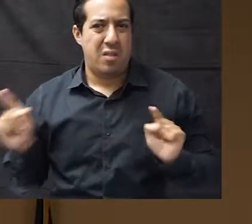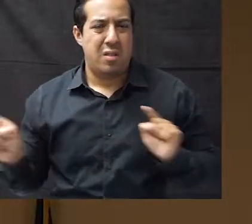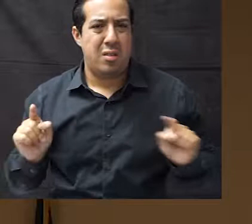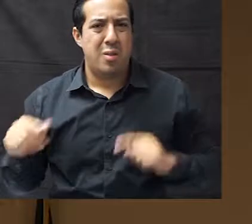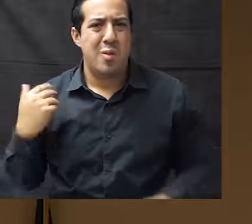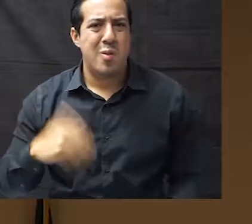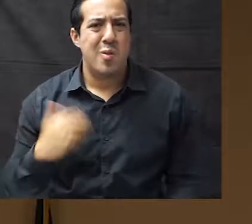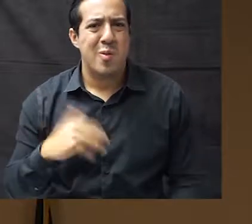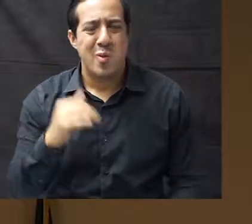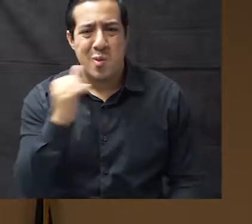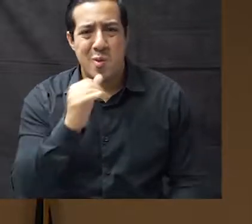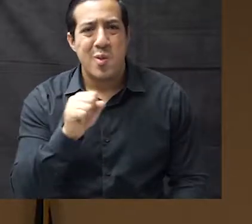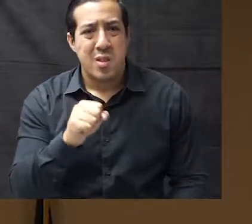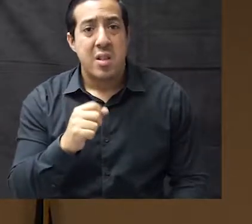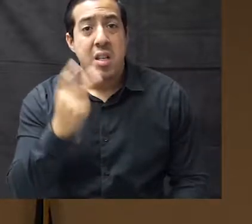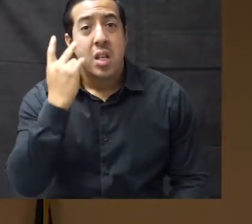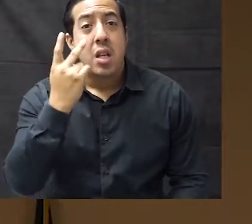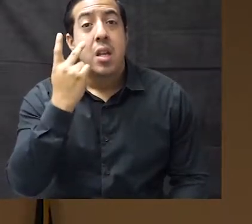alone.